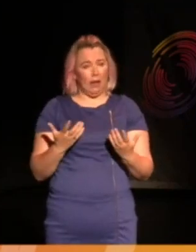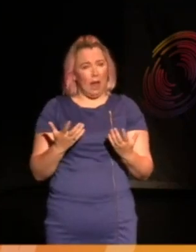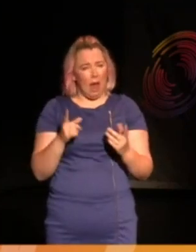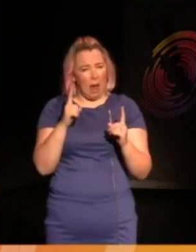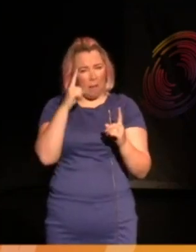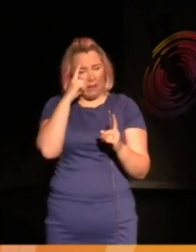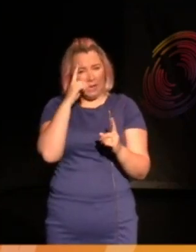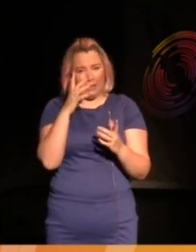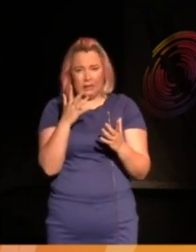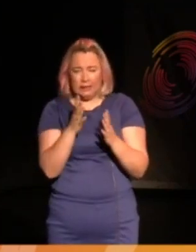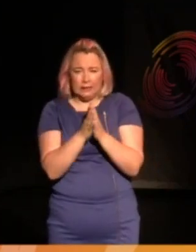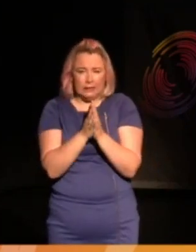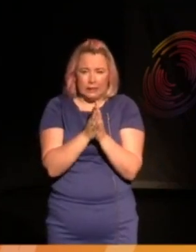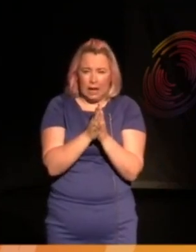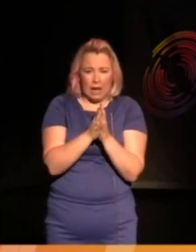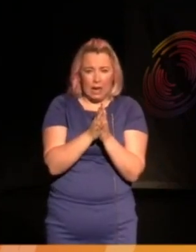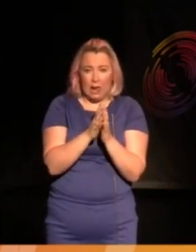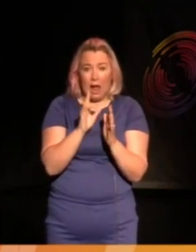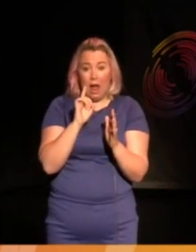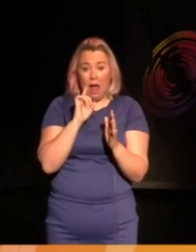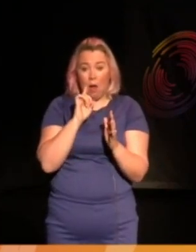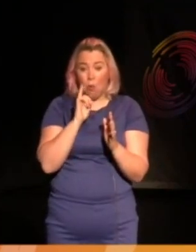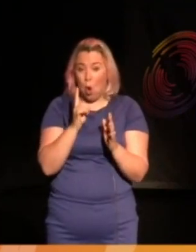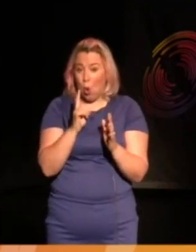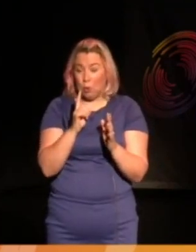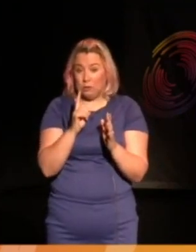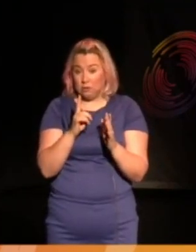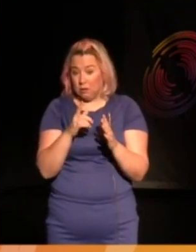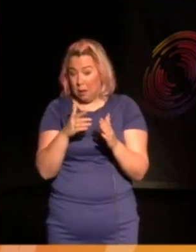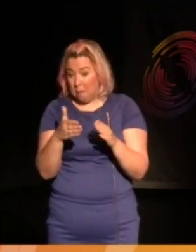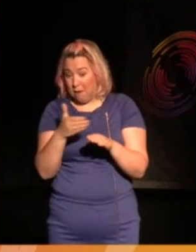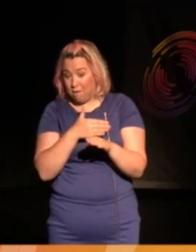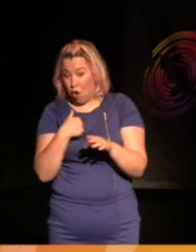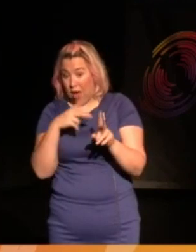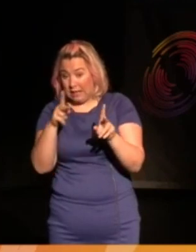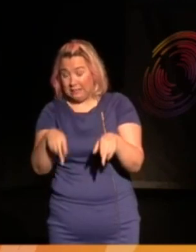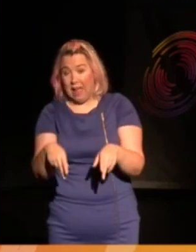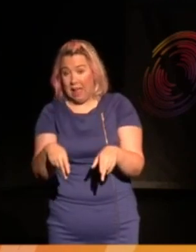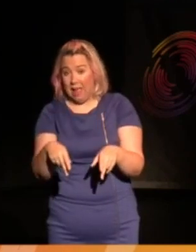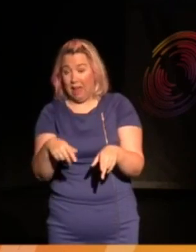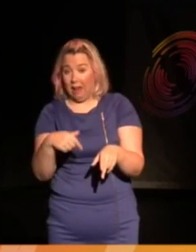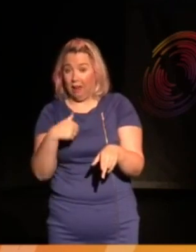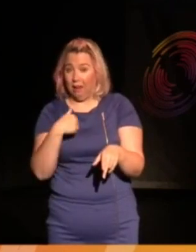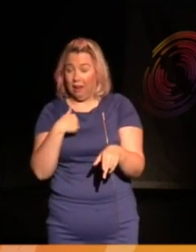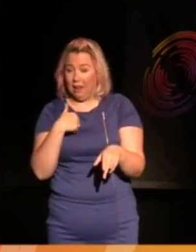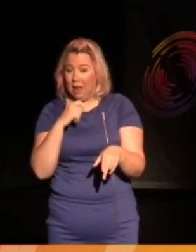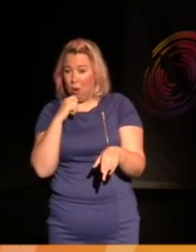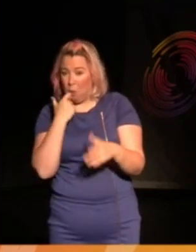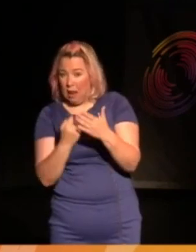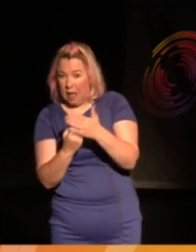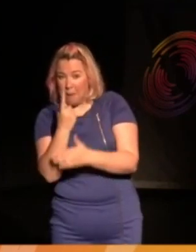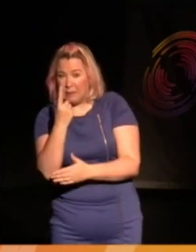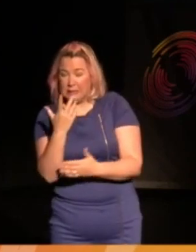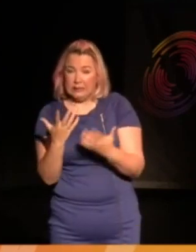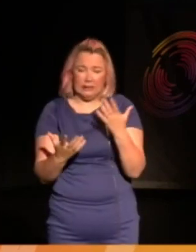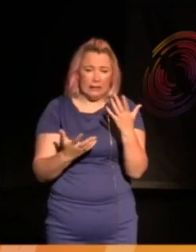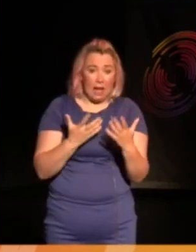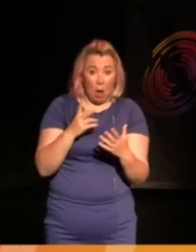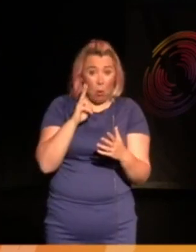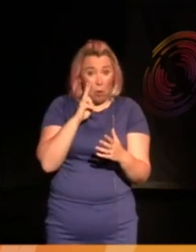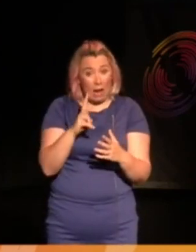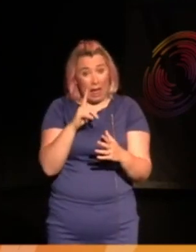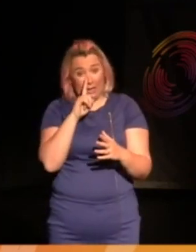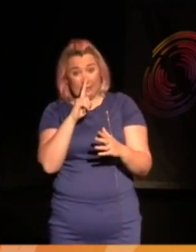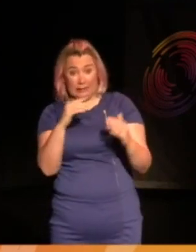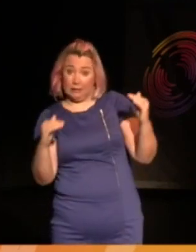well, I am not going to see equality before I die. That's a given. And of course, it was naive to think I would. But sometimes